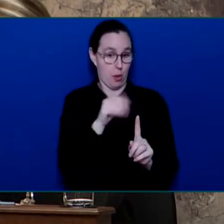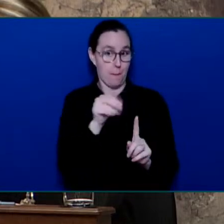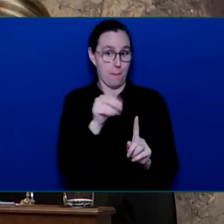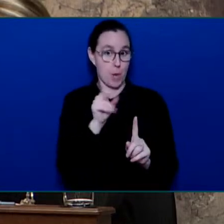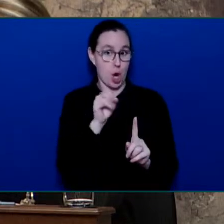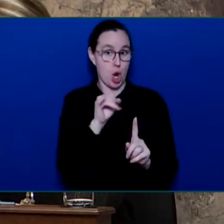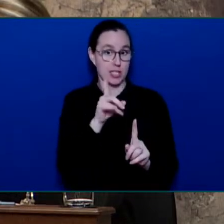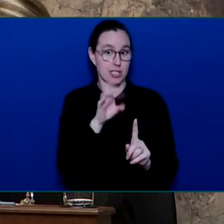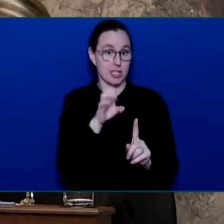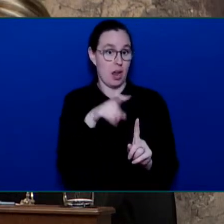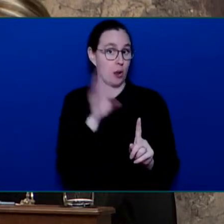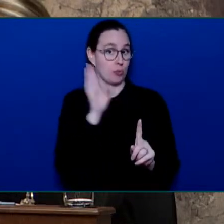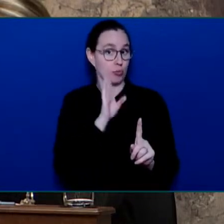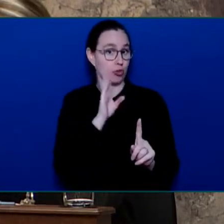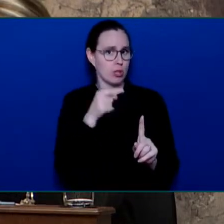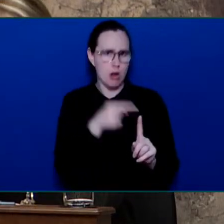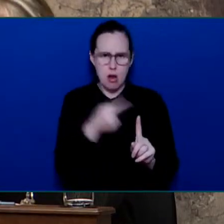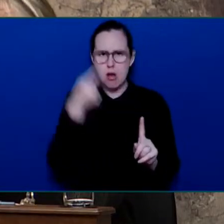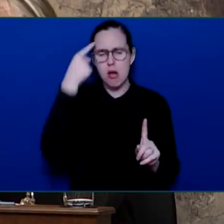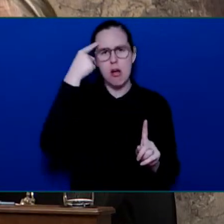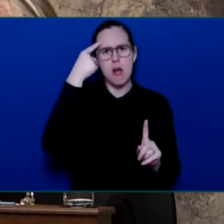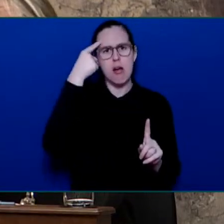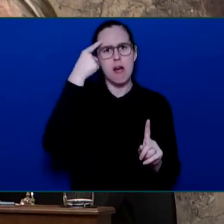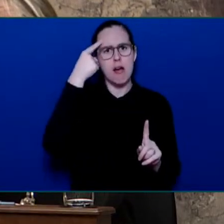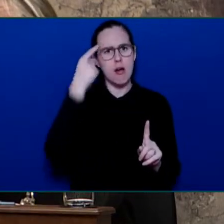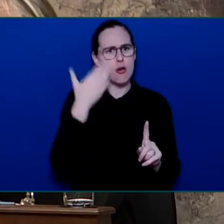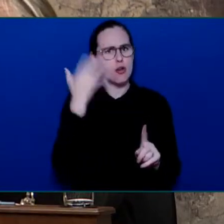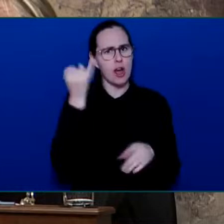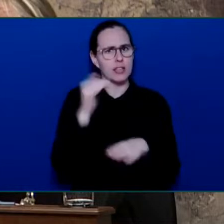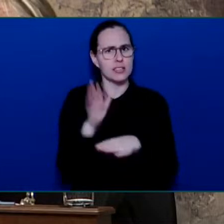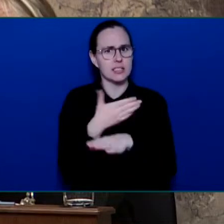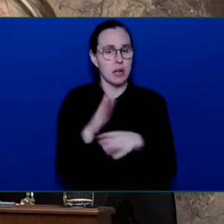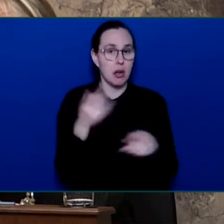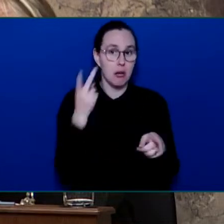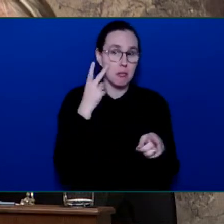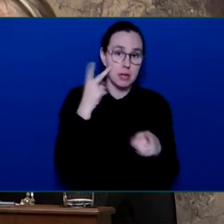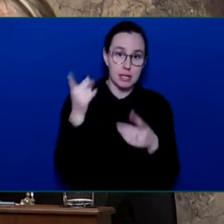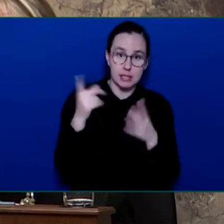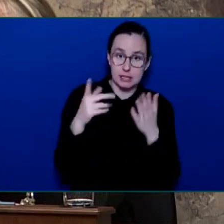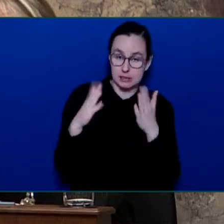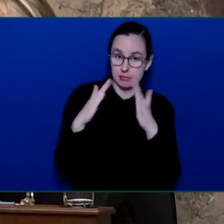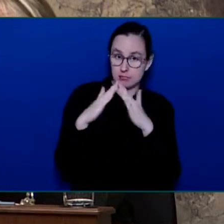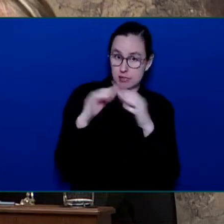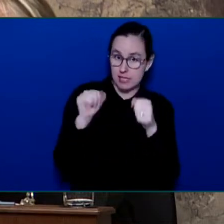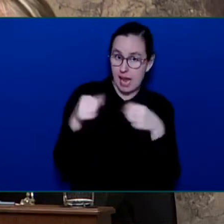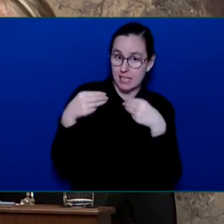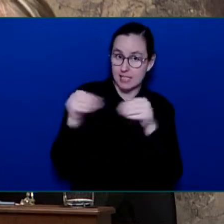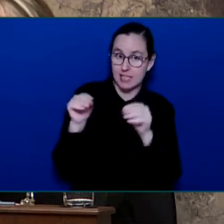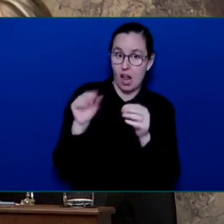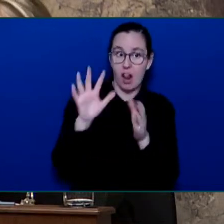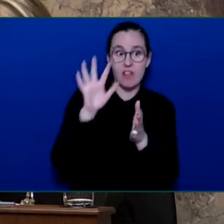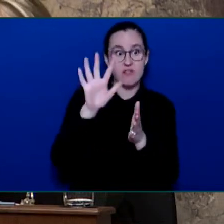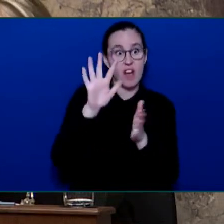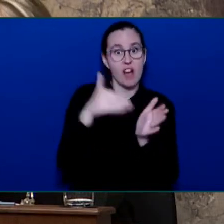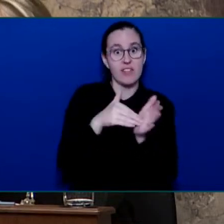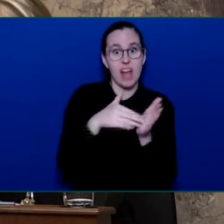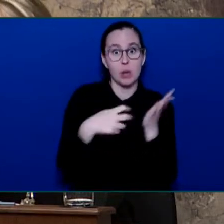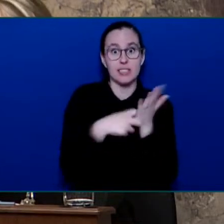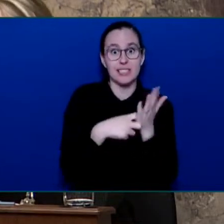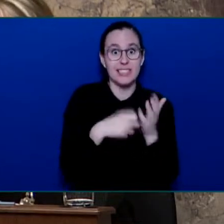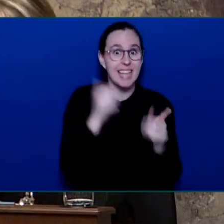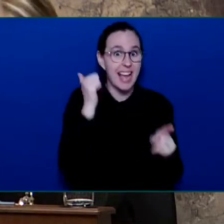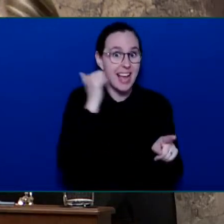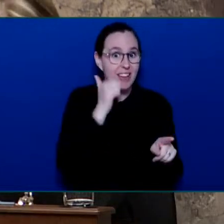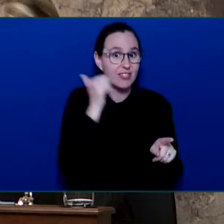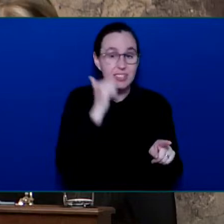sell 5,000 tickets per day. However, by the time the event took place, they had sold over 10,000 tickets for the Friday